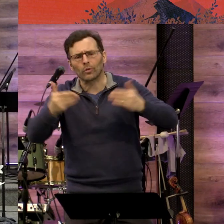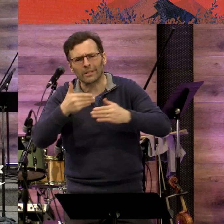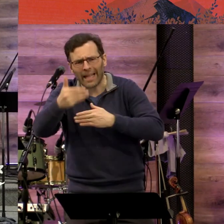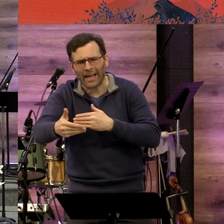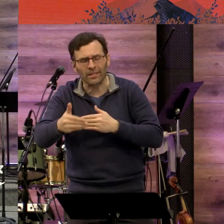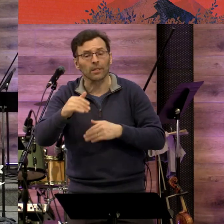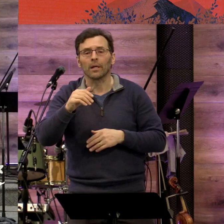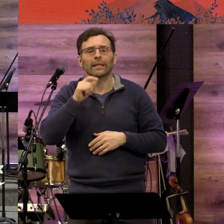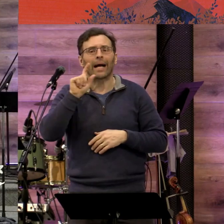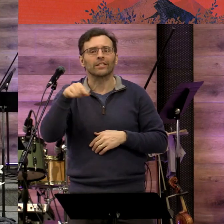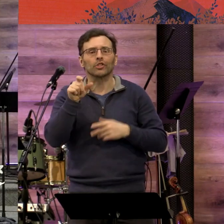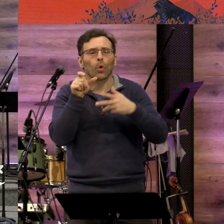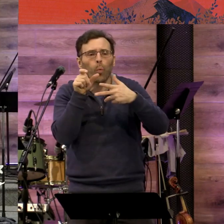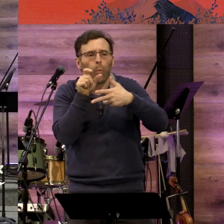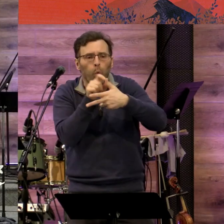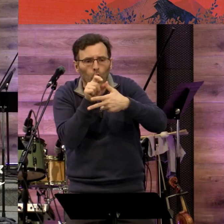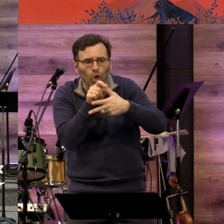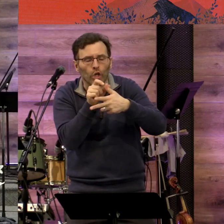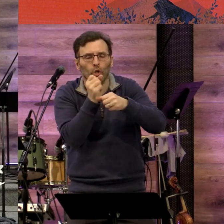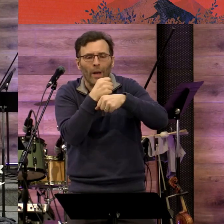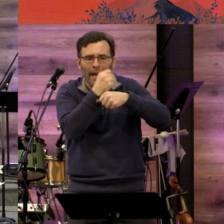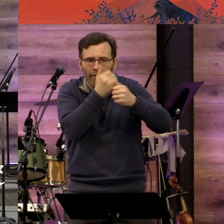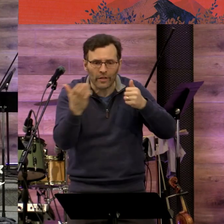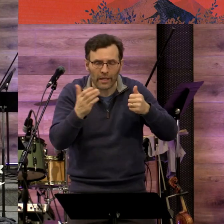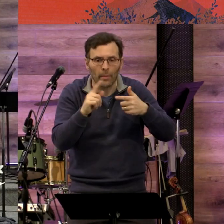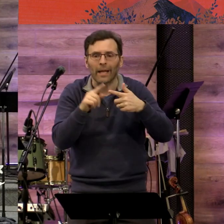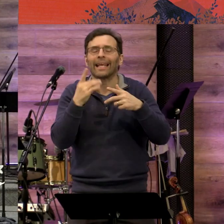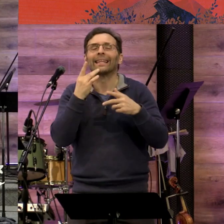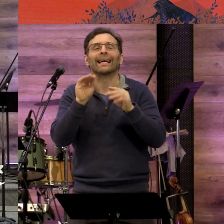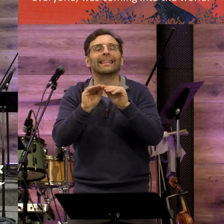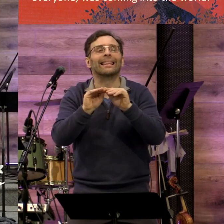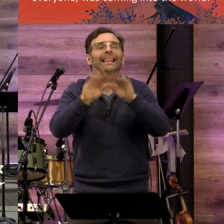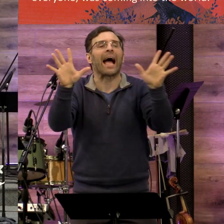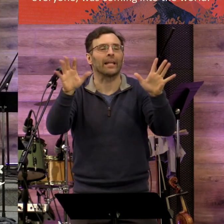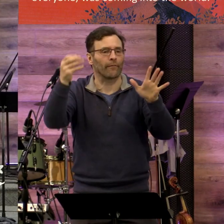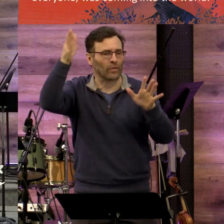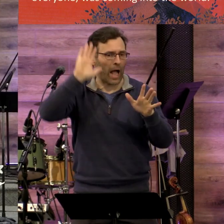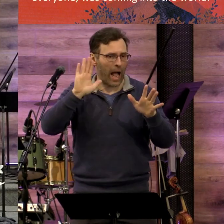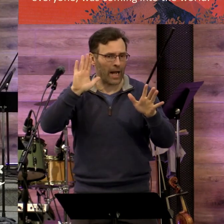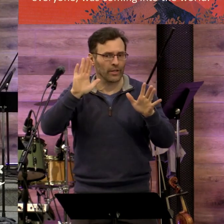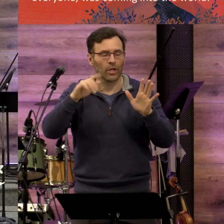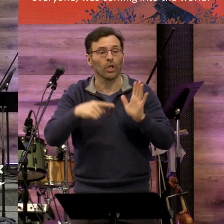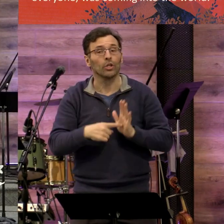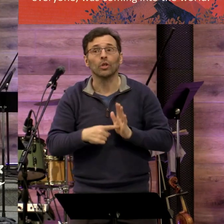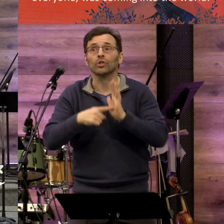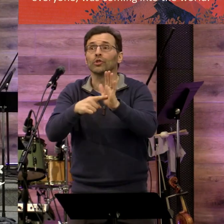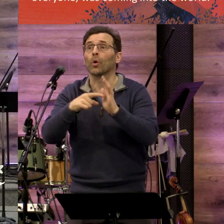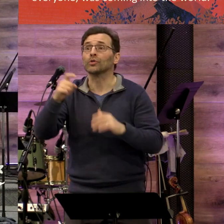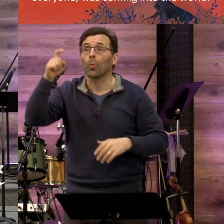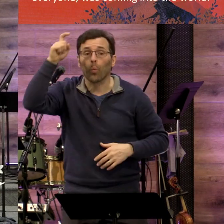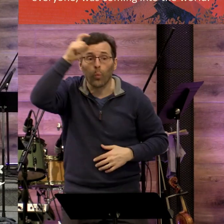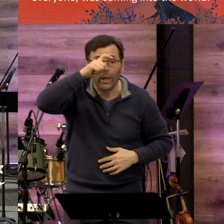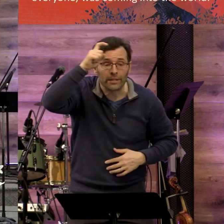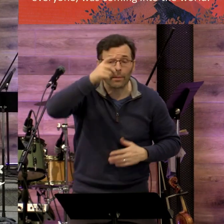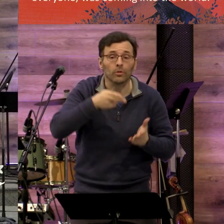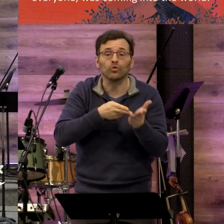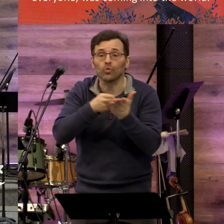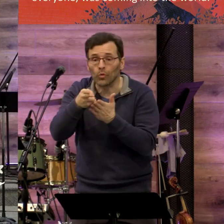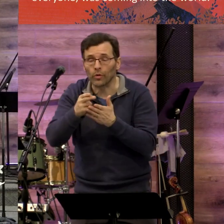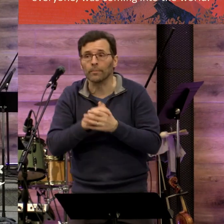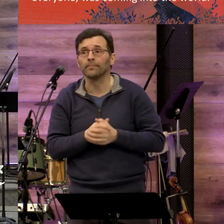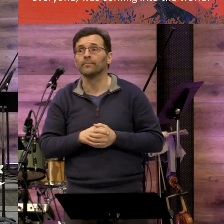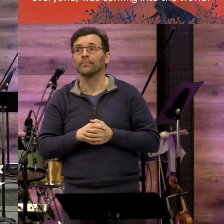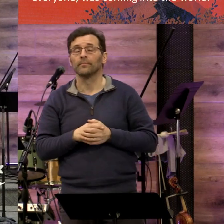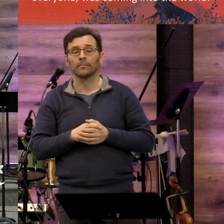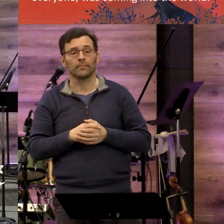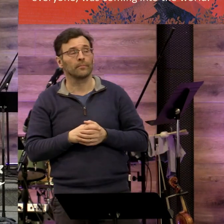is not just the Word that created everything, but he is the light of God that reveals wisdom and truth. Verse 4 and 5 and